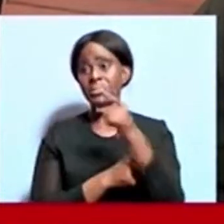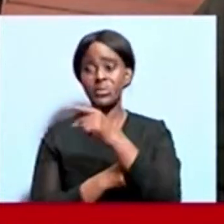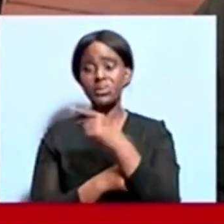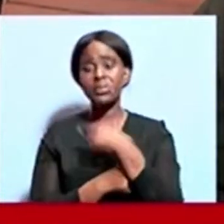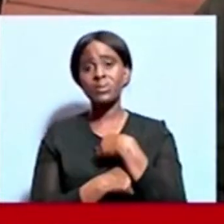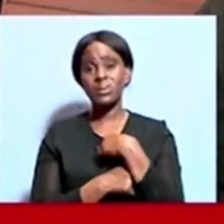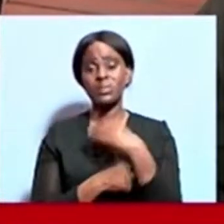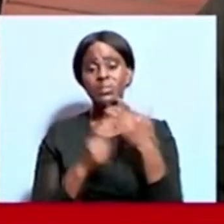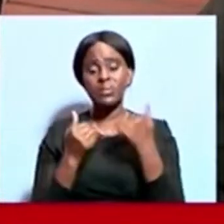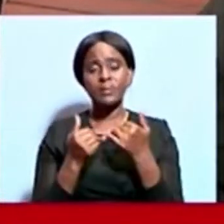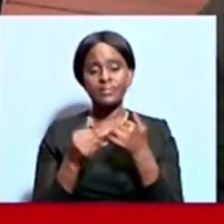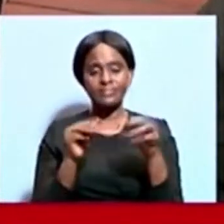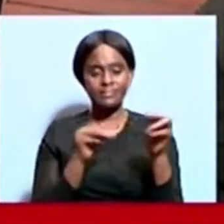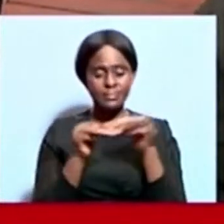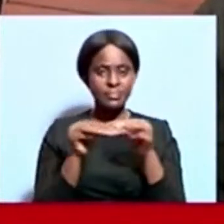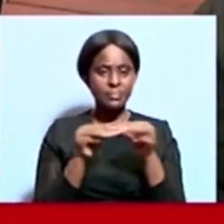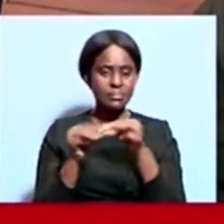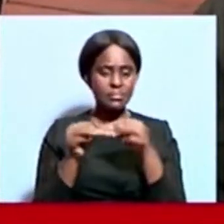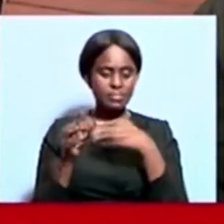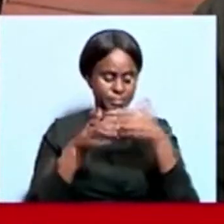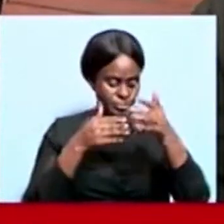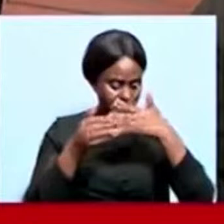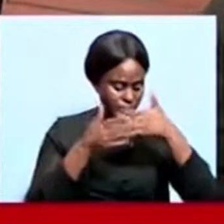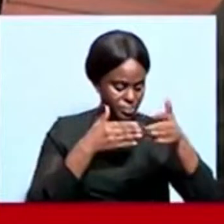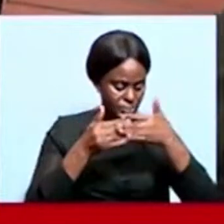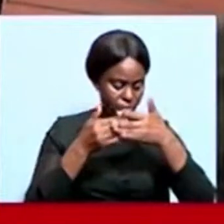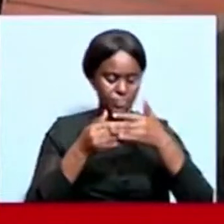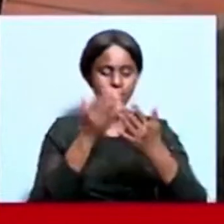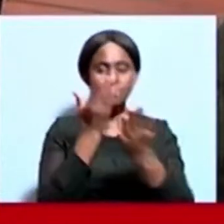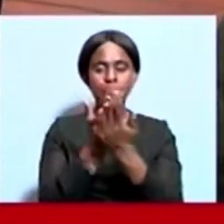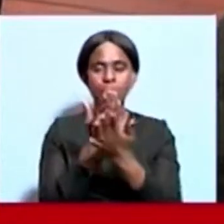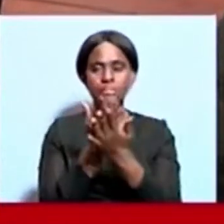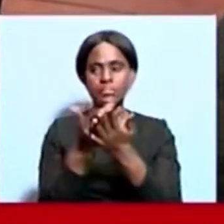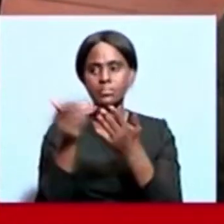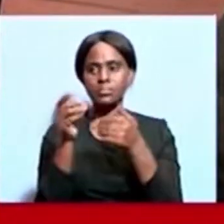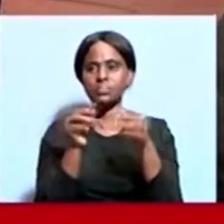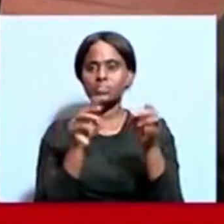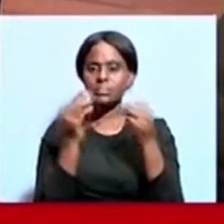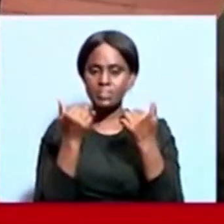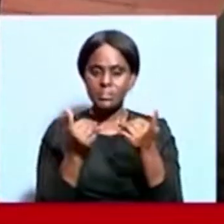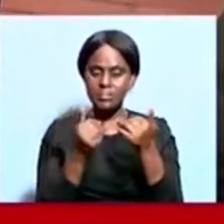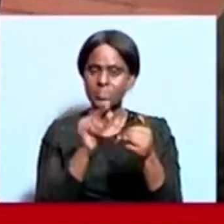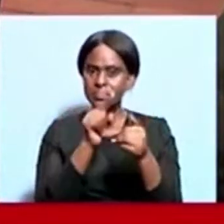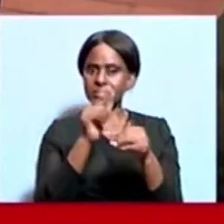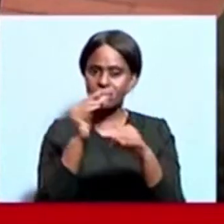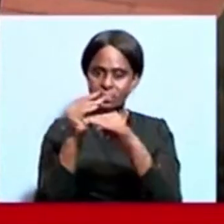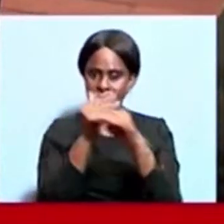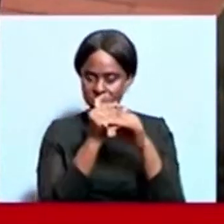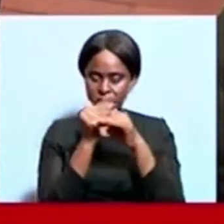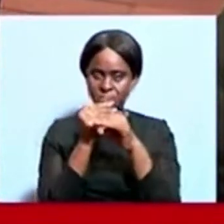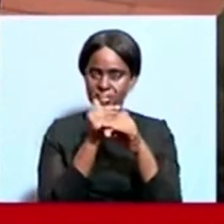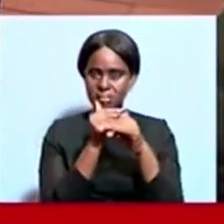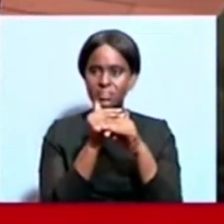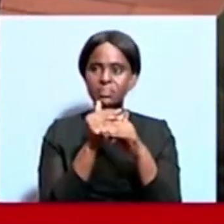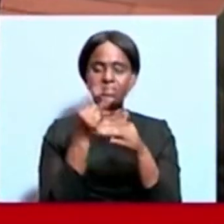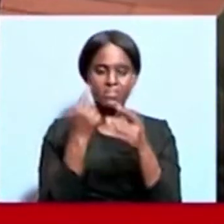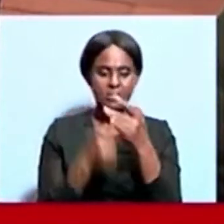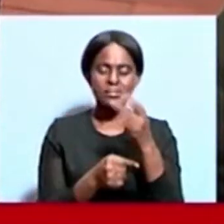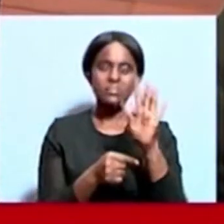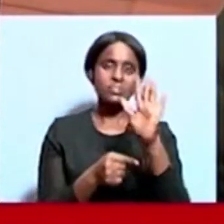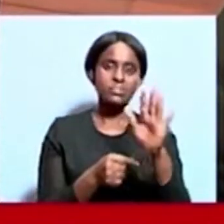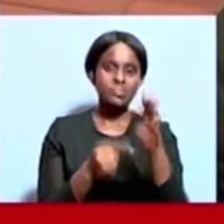you are managing a simplified bidding? And is this the standard that is